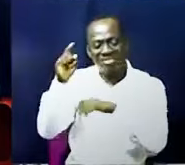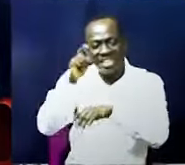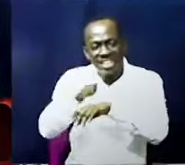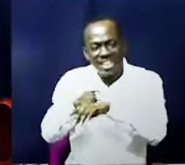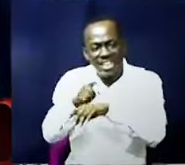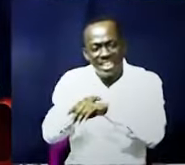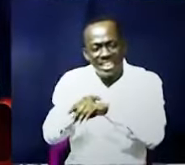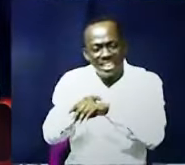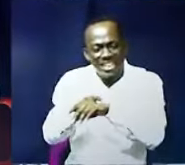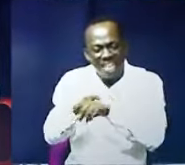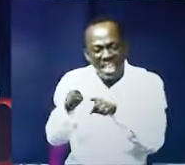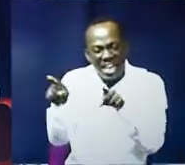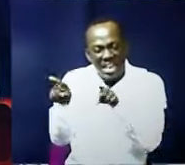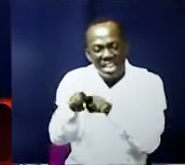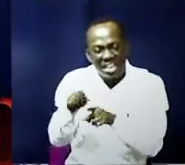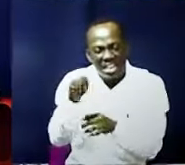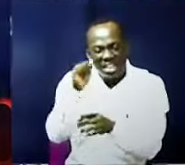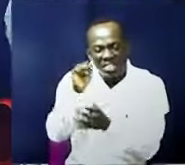wives.